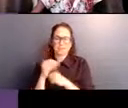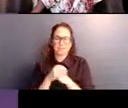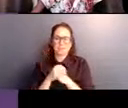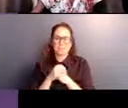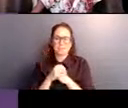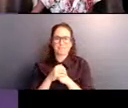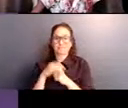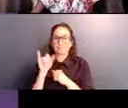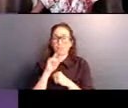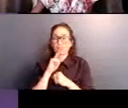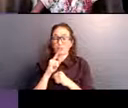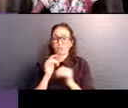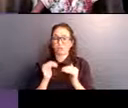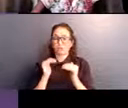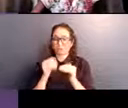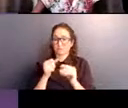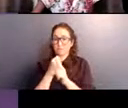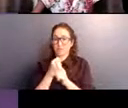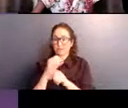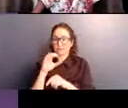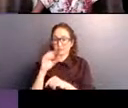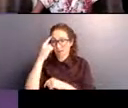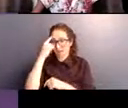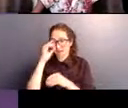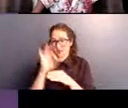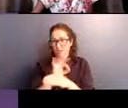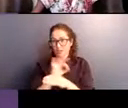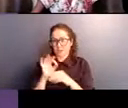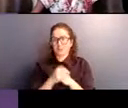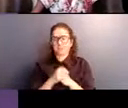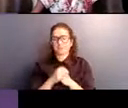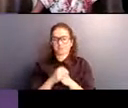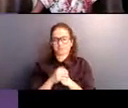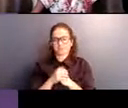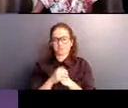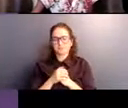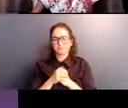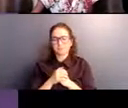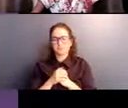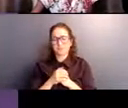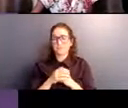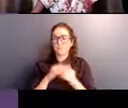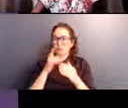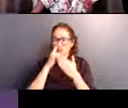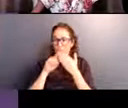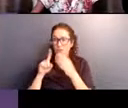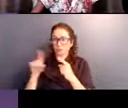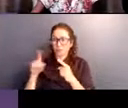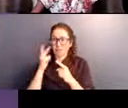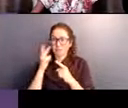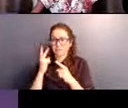And there's a greater impact on cognitive functioning. So researchers have found that even in